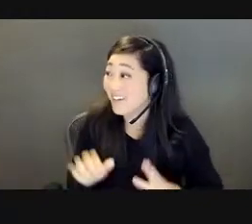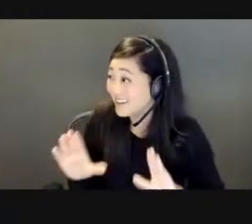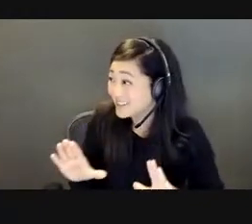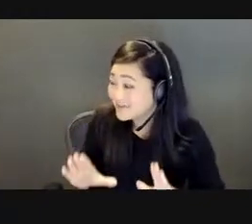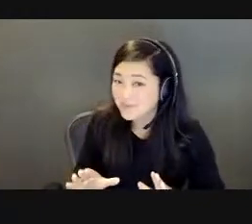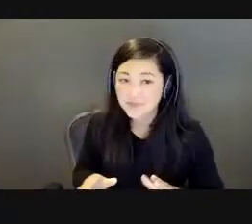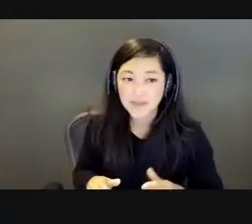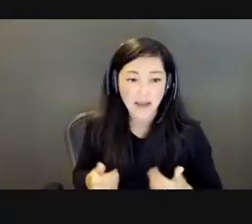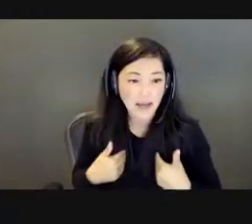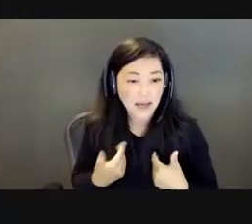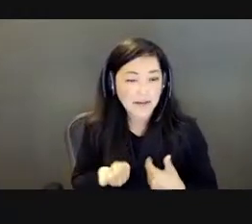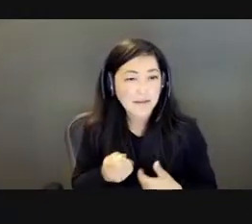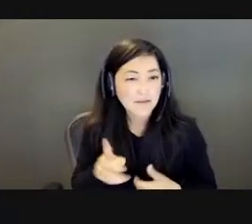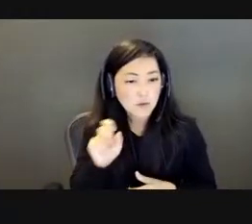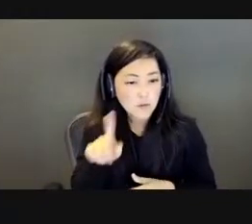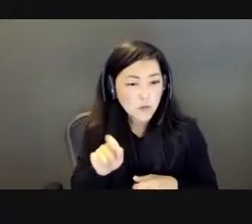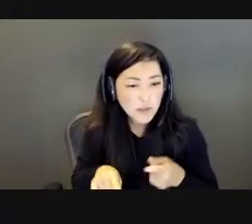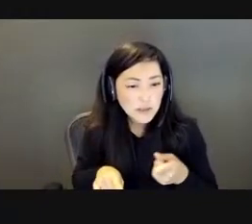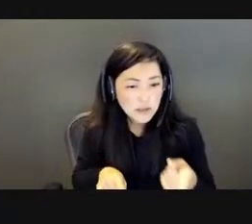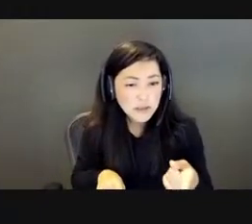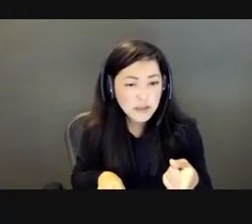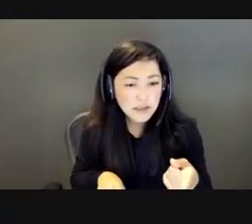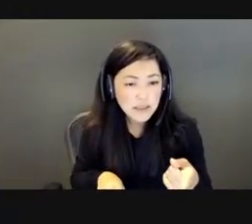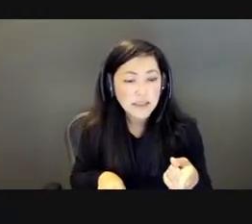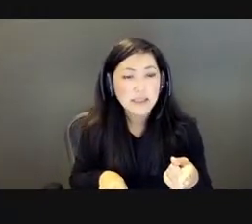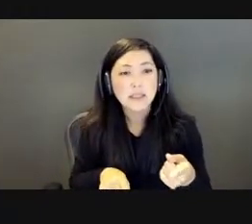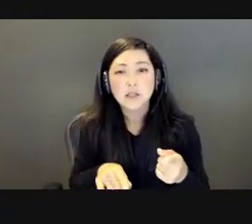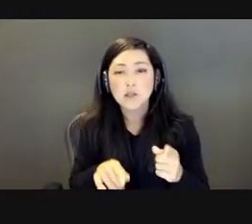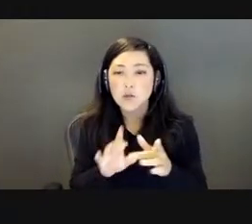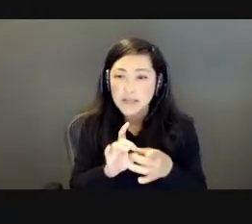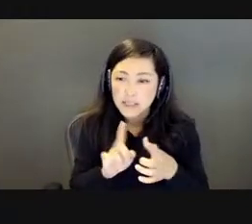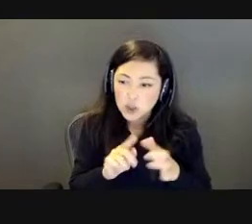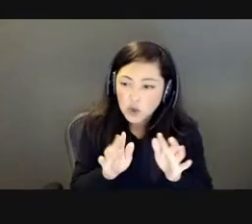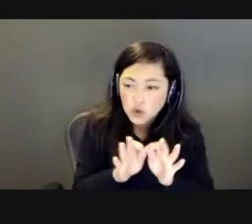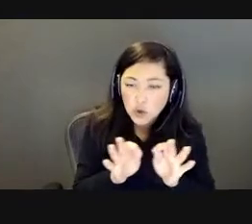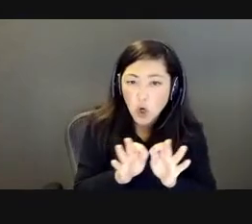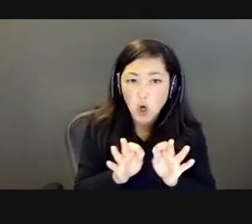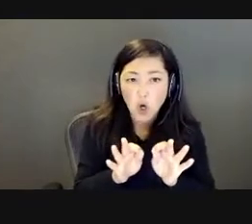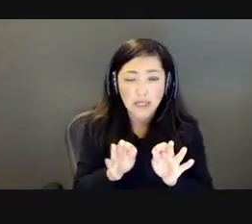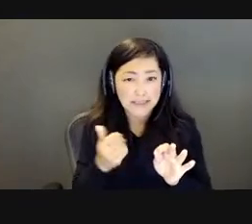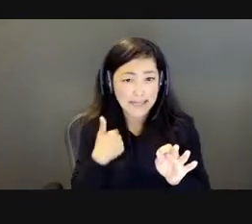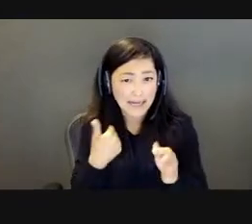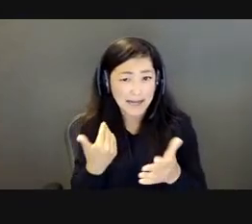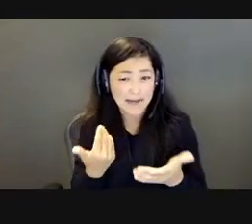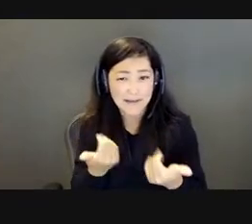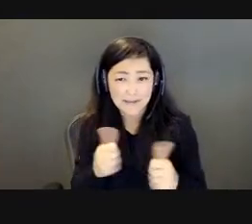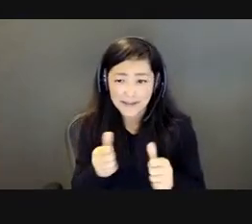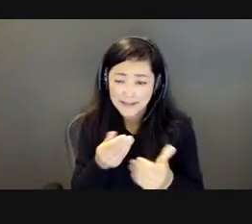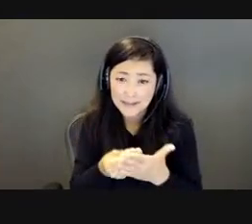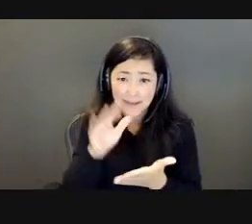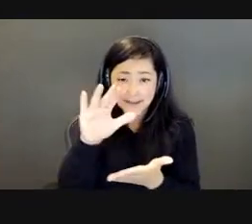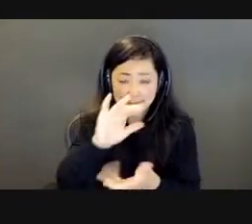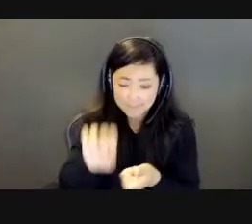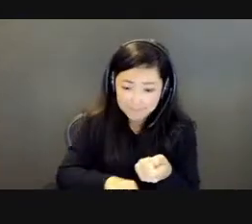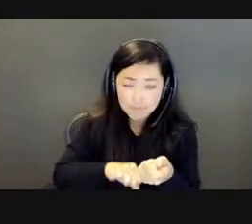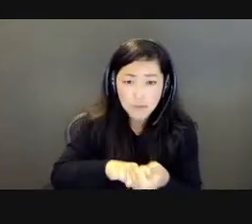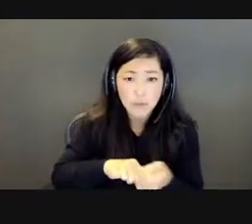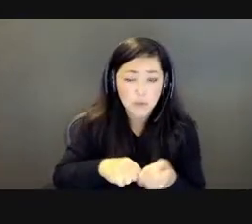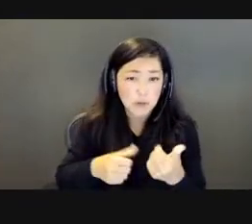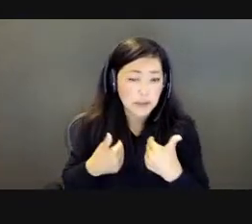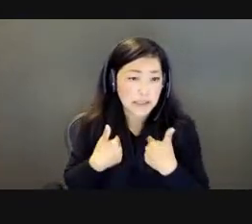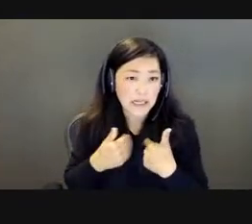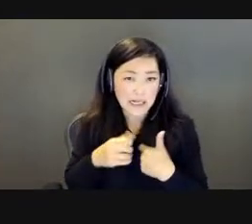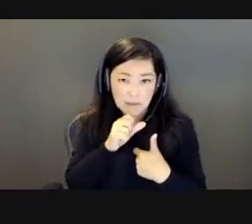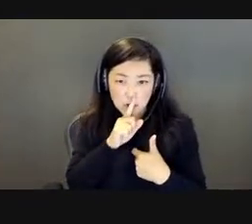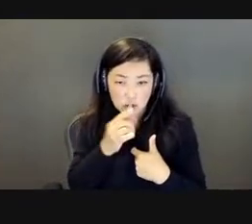have been a few questions about kind of costs and whether there was any funding available that you were able to tap into. I don't know if you're